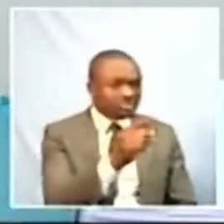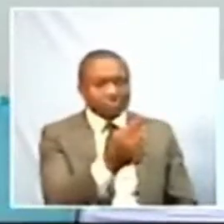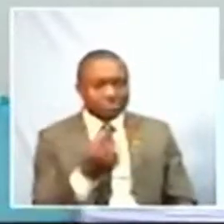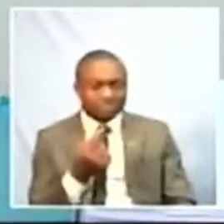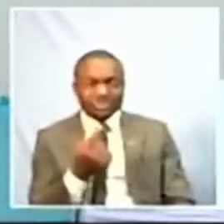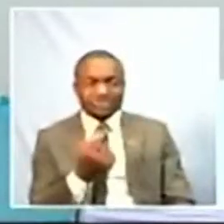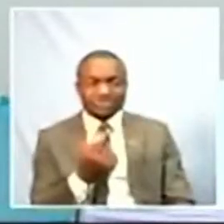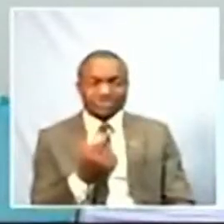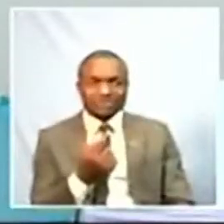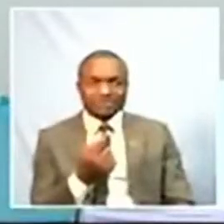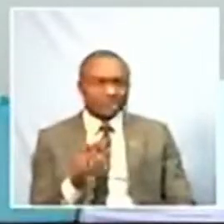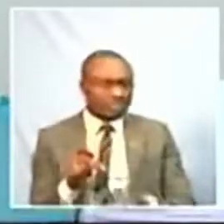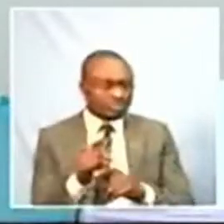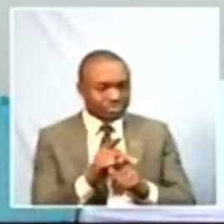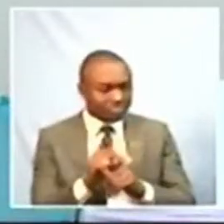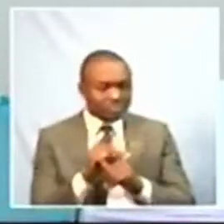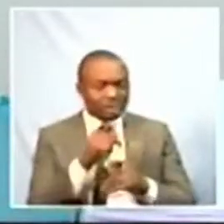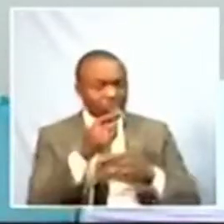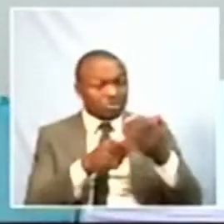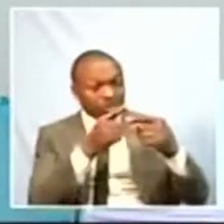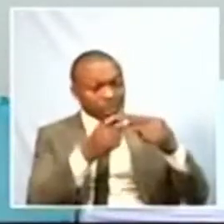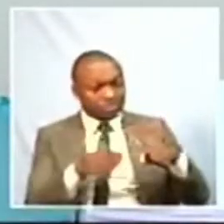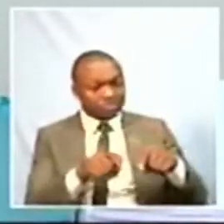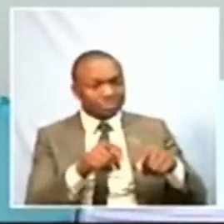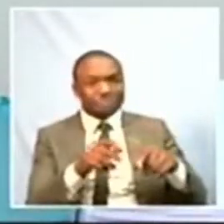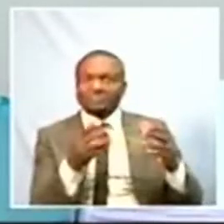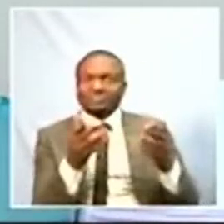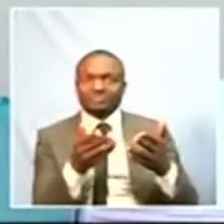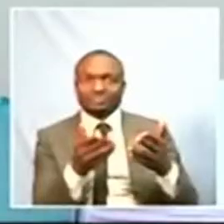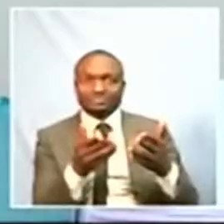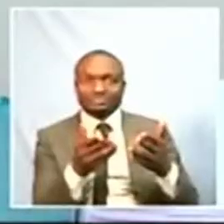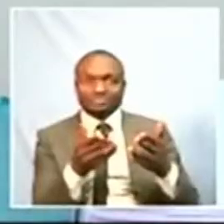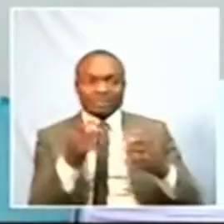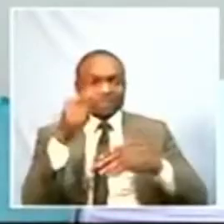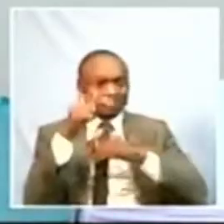happens beyond their office.